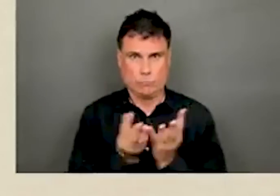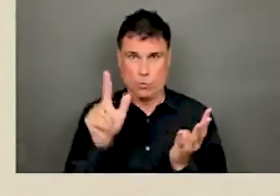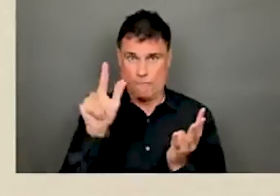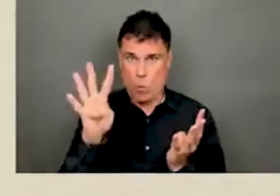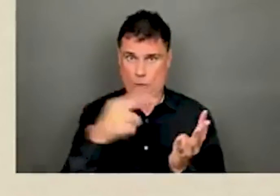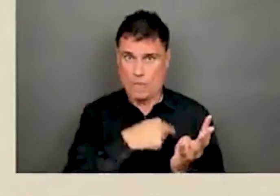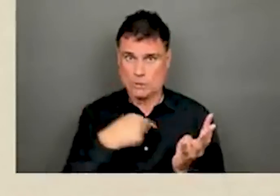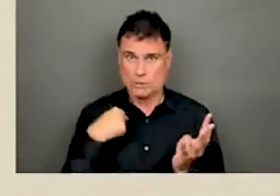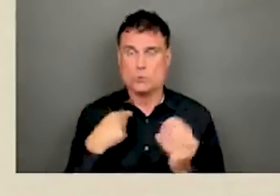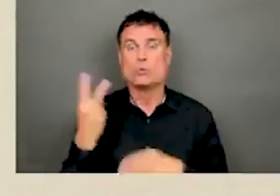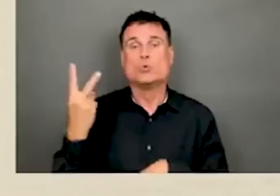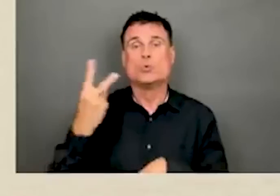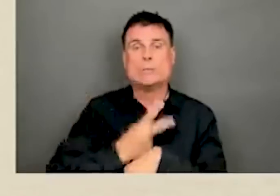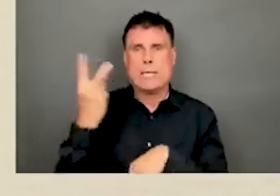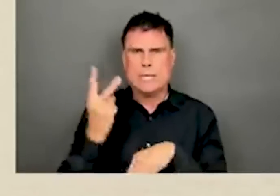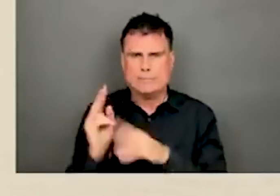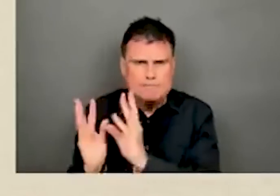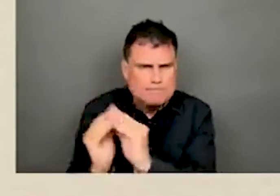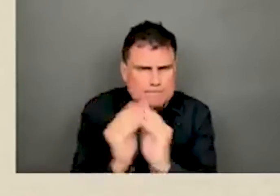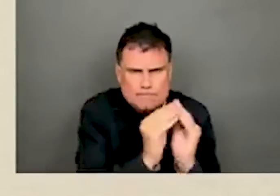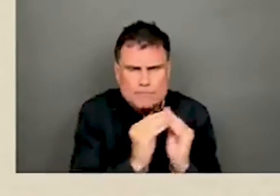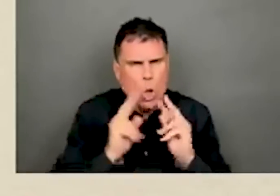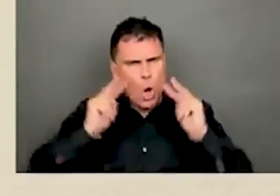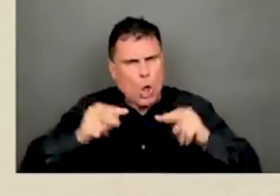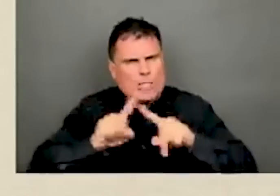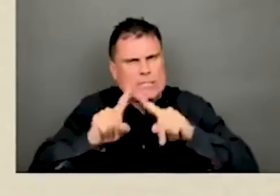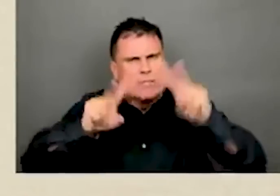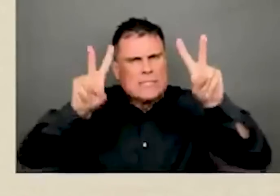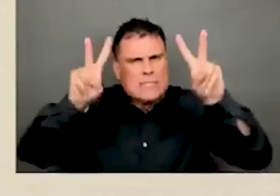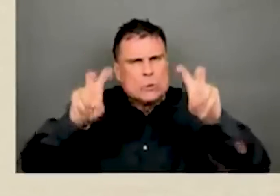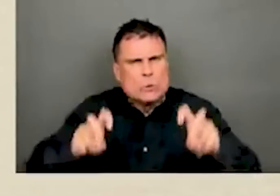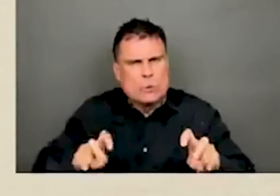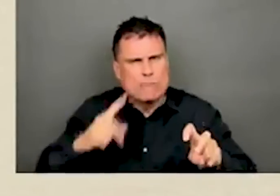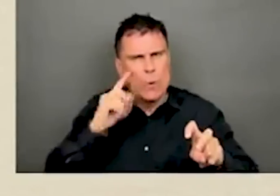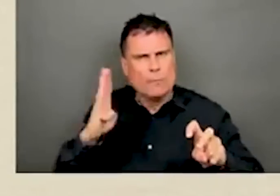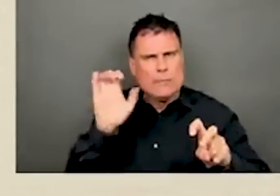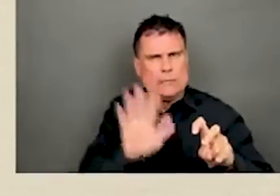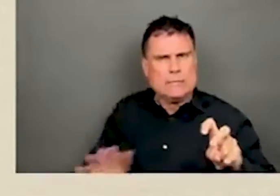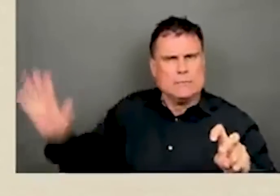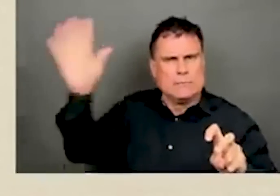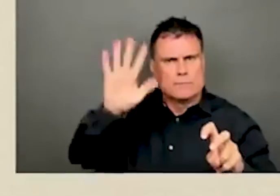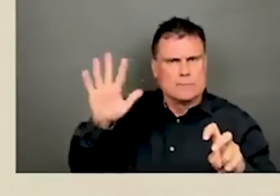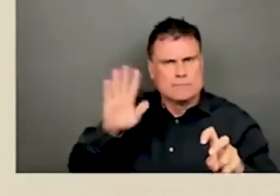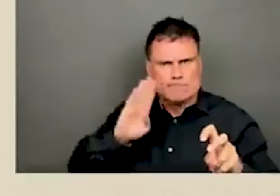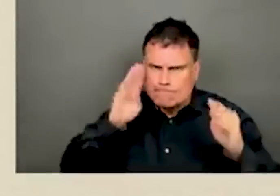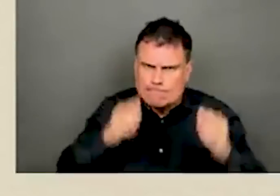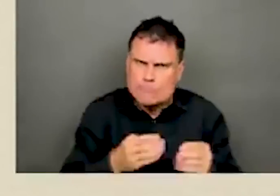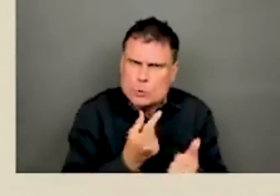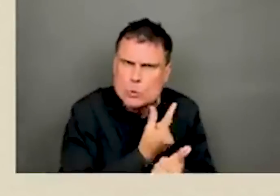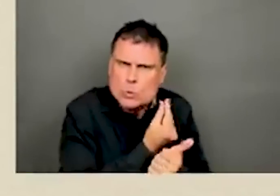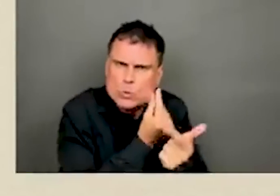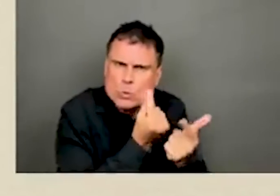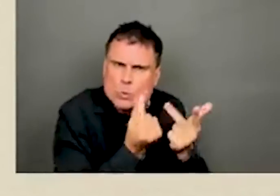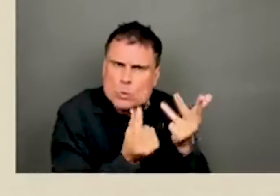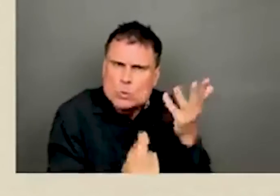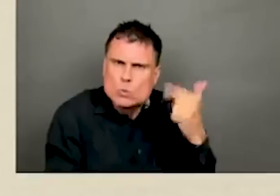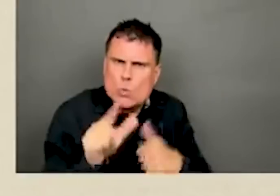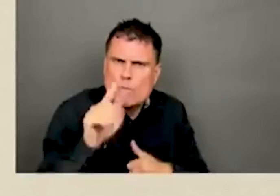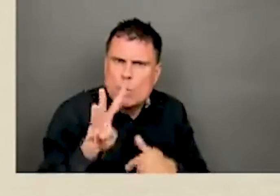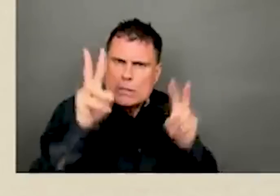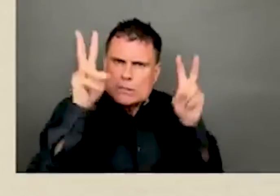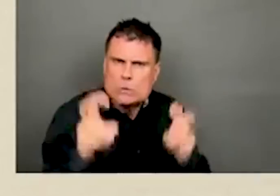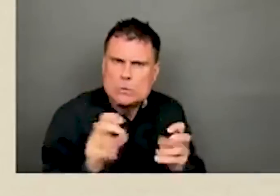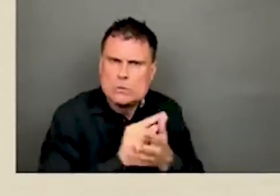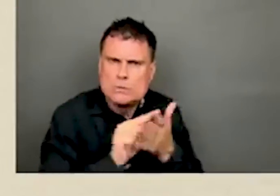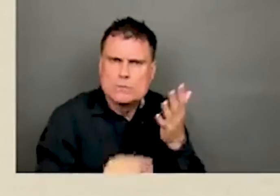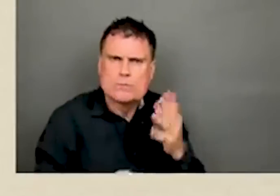focus on the things that matter to British Columbians. And it's with a great deal of pride that I say to those who are watching